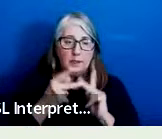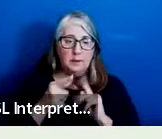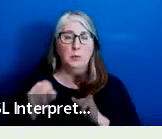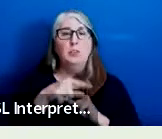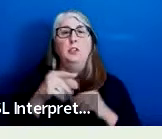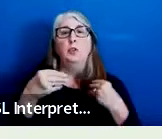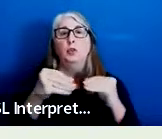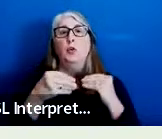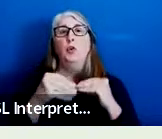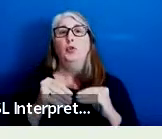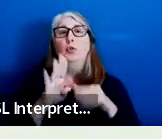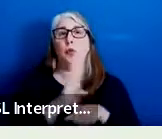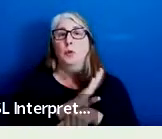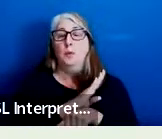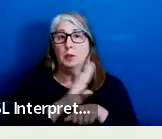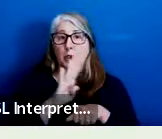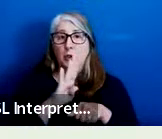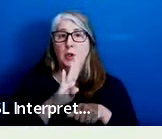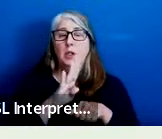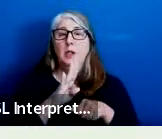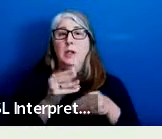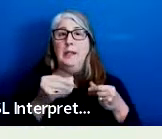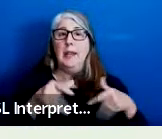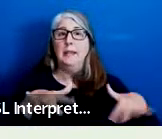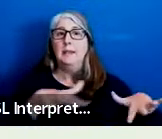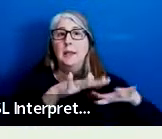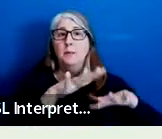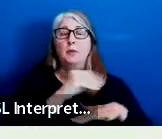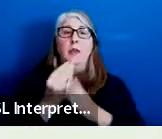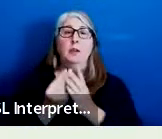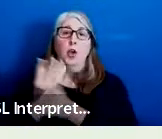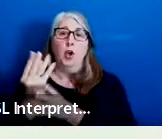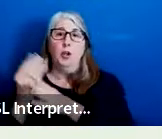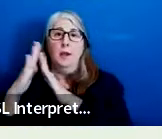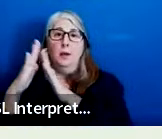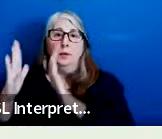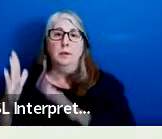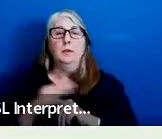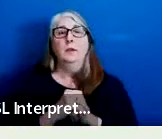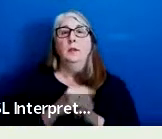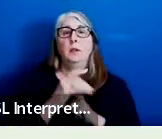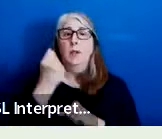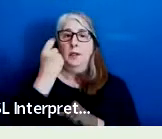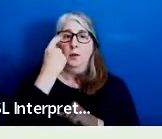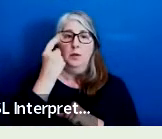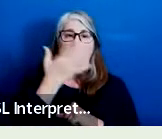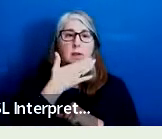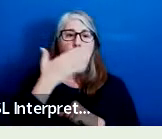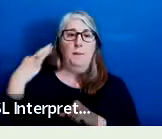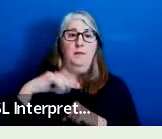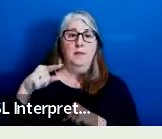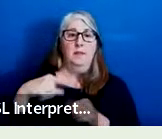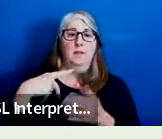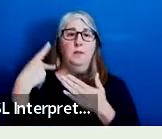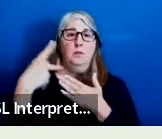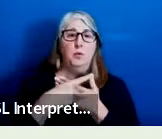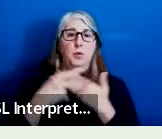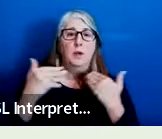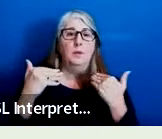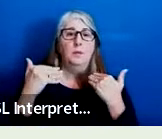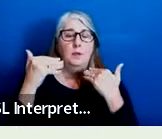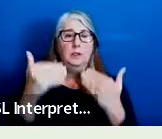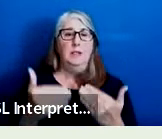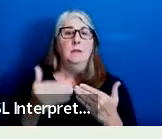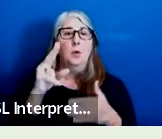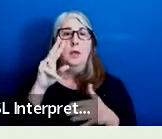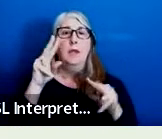landscapers and local garden centers. So now that we have a better understanding of the benefits of the program, let's take a look at how to